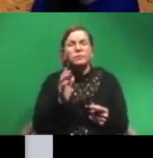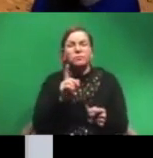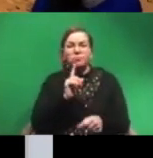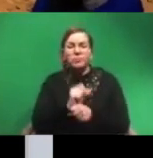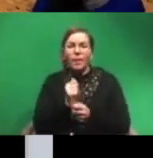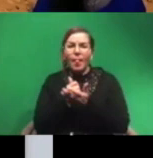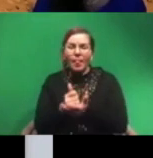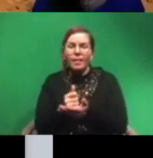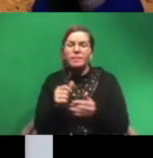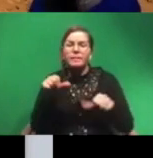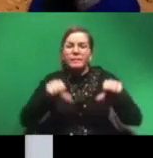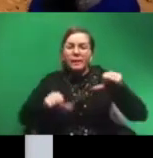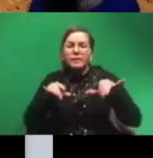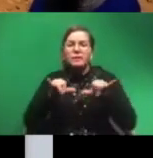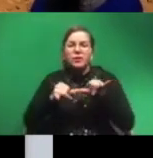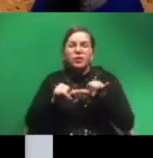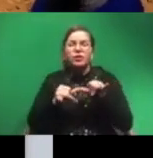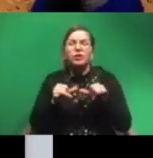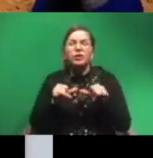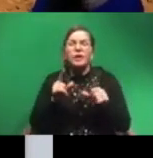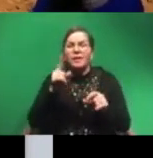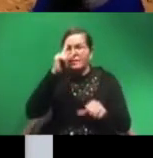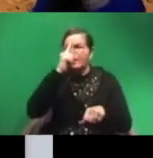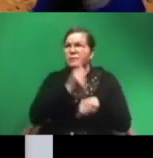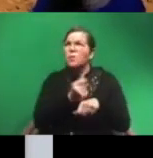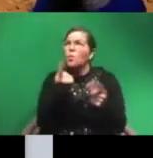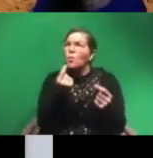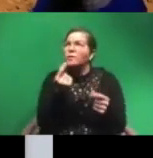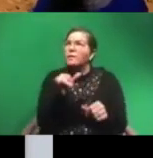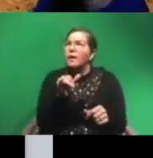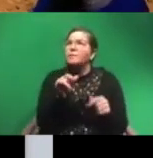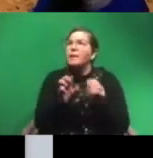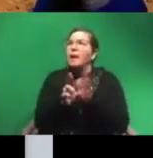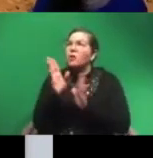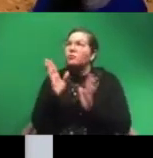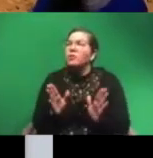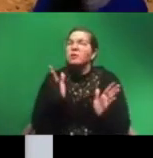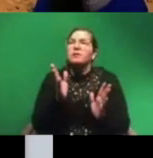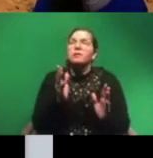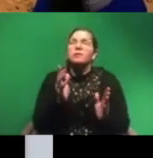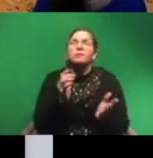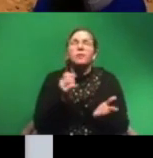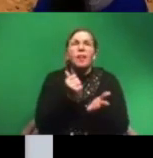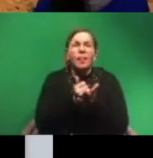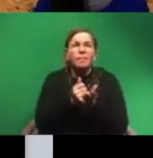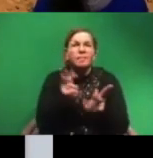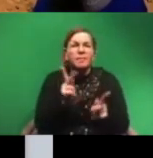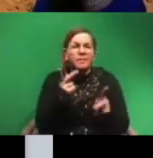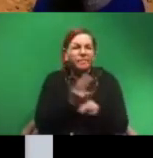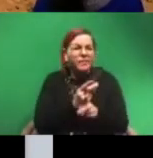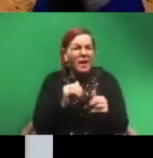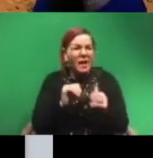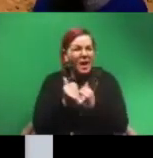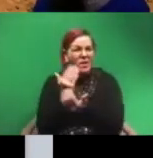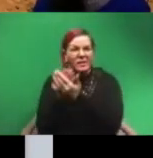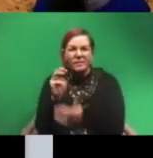scientists and engineers get into the astronaut mindset. We get to be part of something bigger than ourselves, helping humanity figure out, how do we go to Mars? How